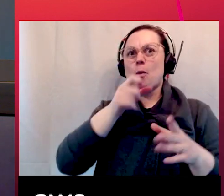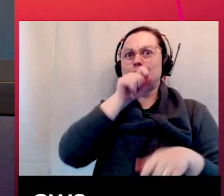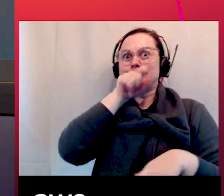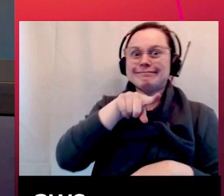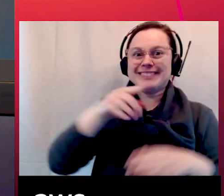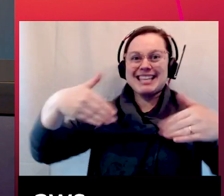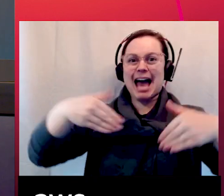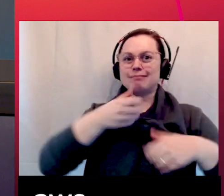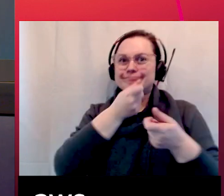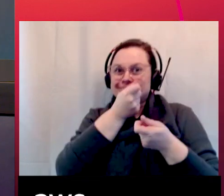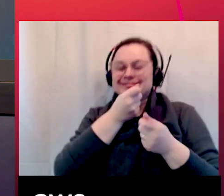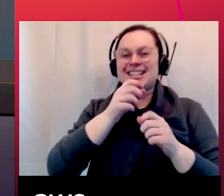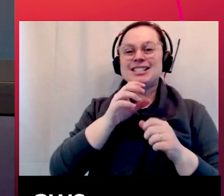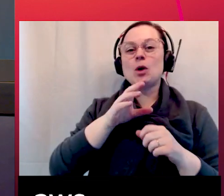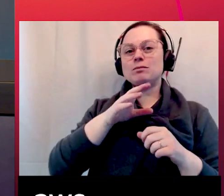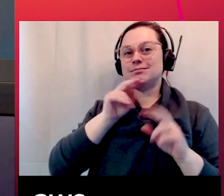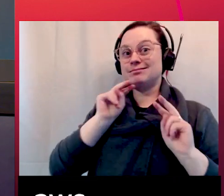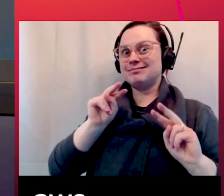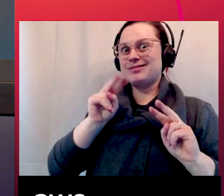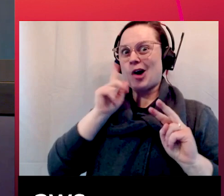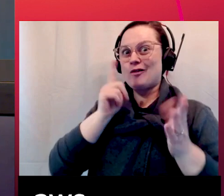so stay tuned. But